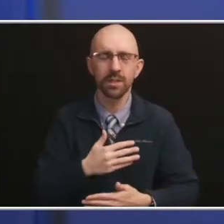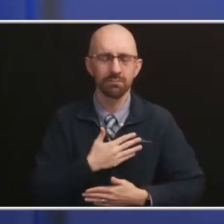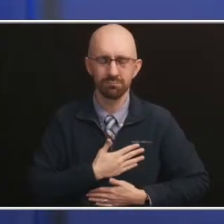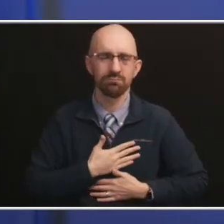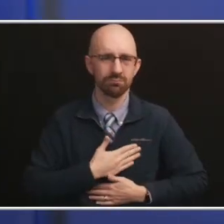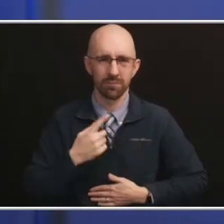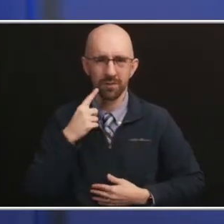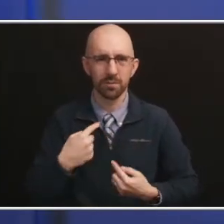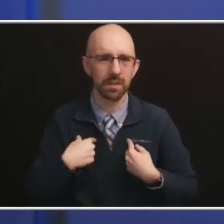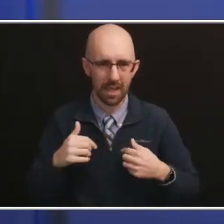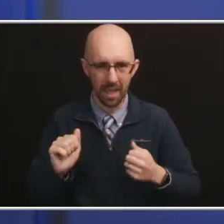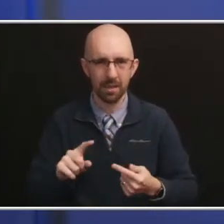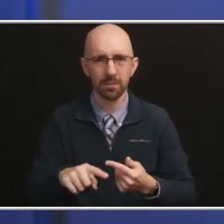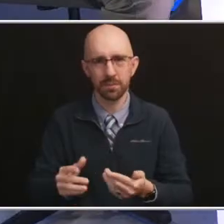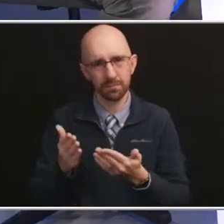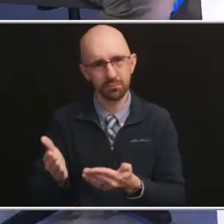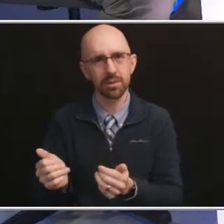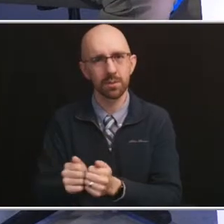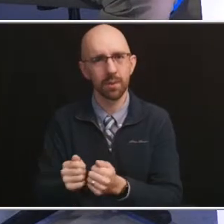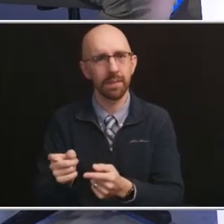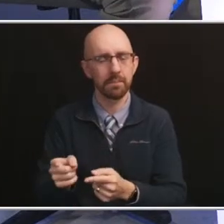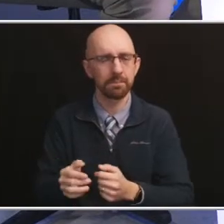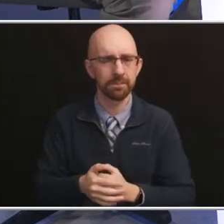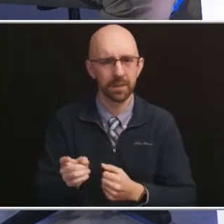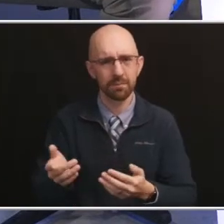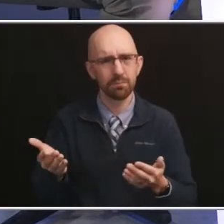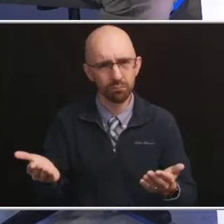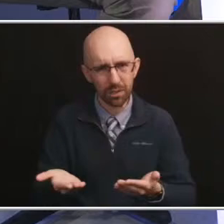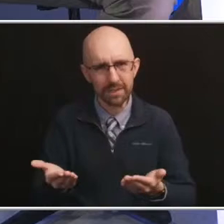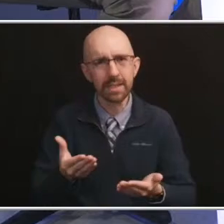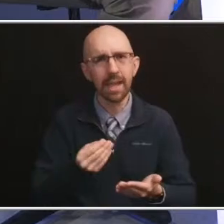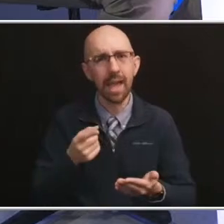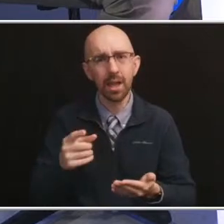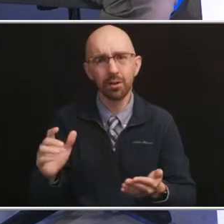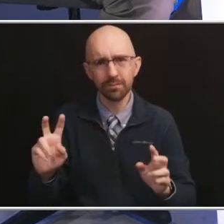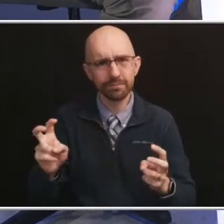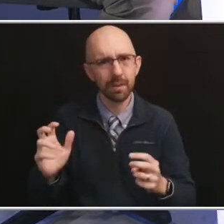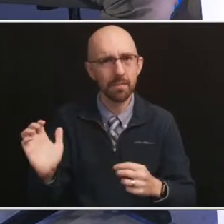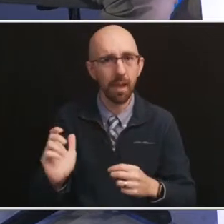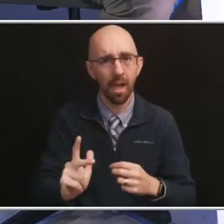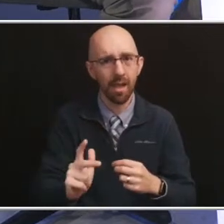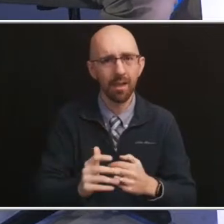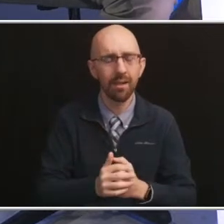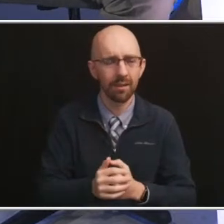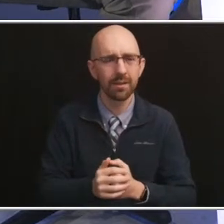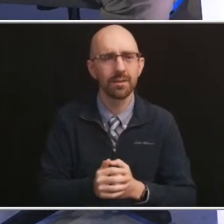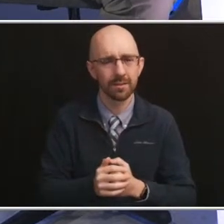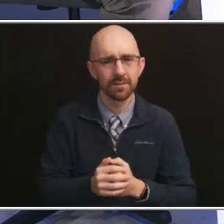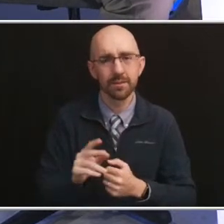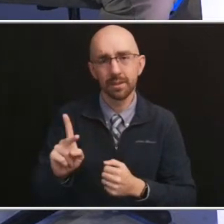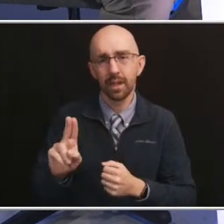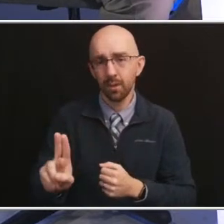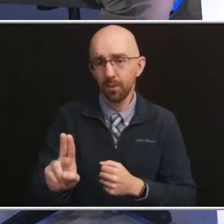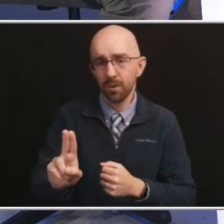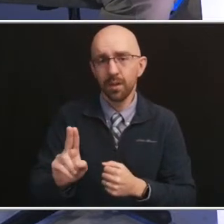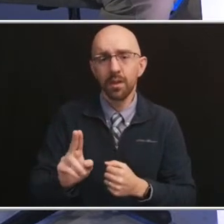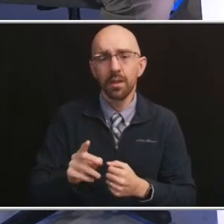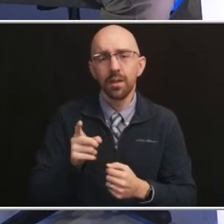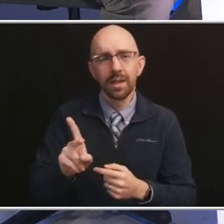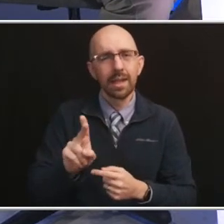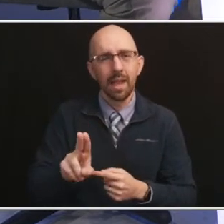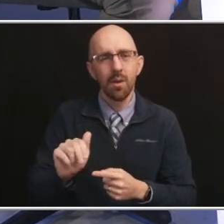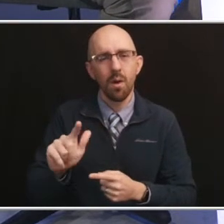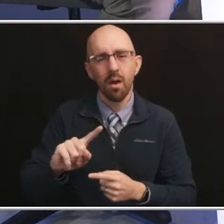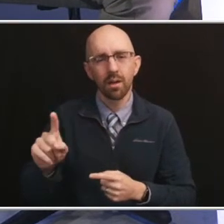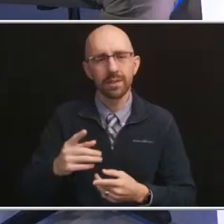be present with him. You're present and you're back. Yeah. KU, or the KU Alzheimer's Disease